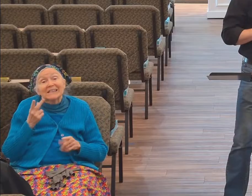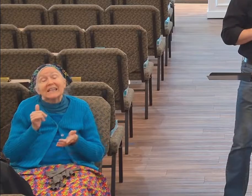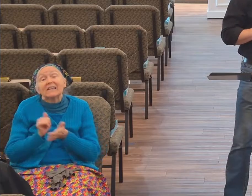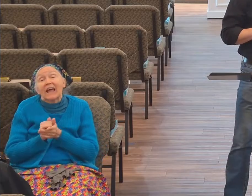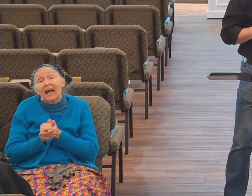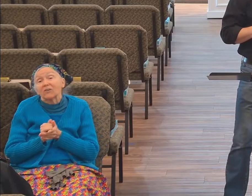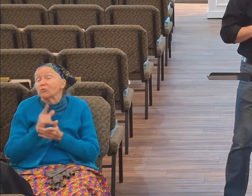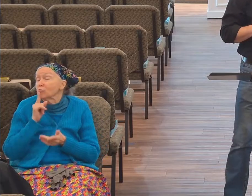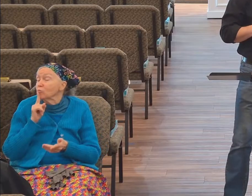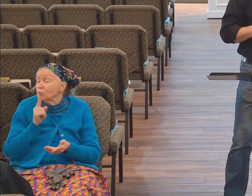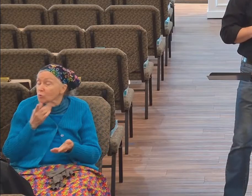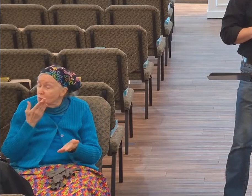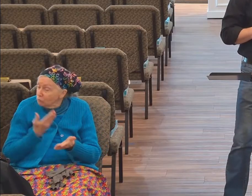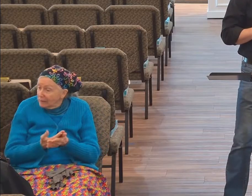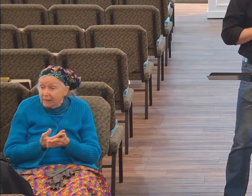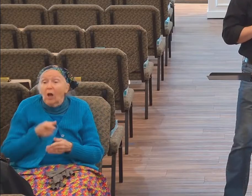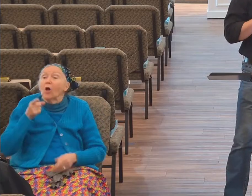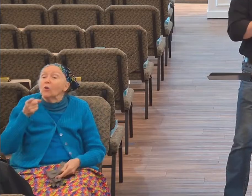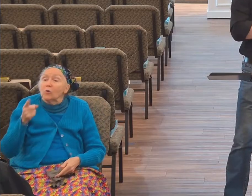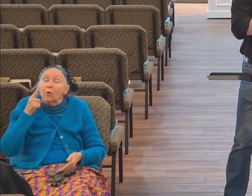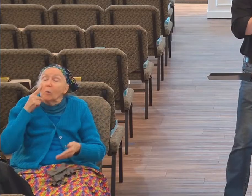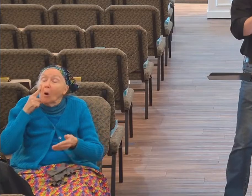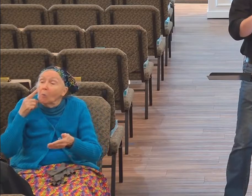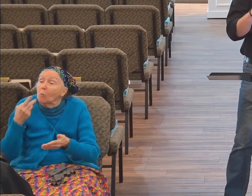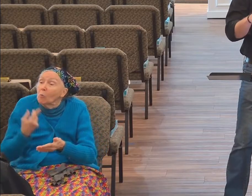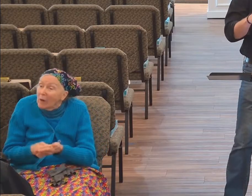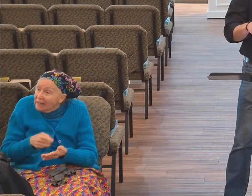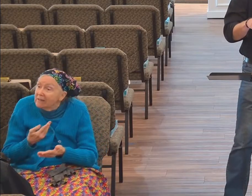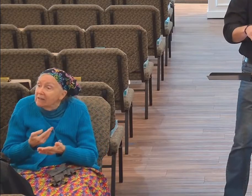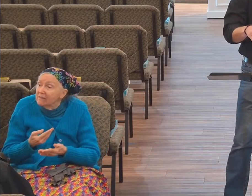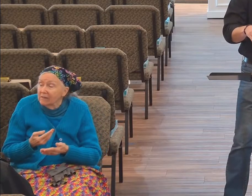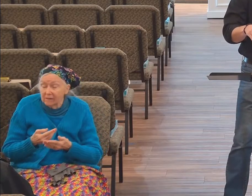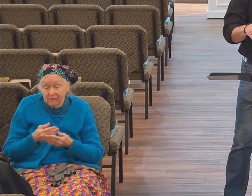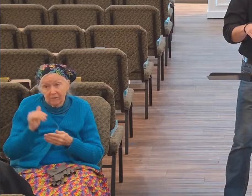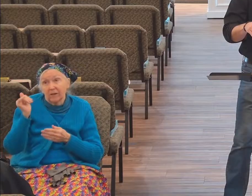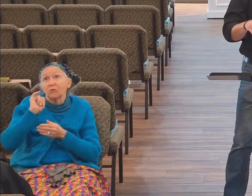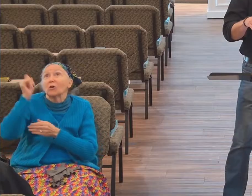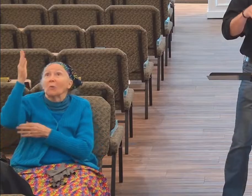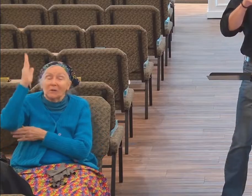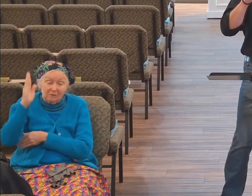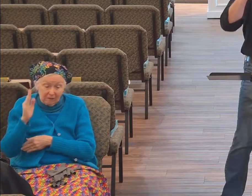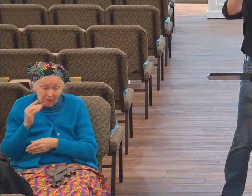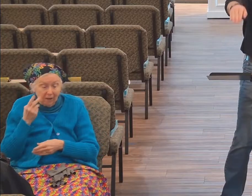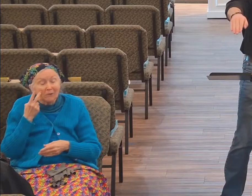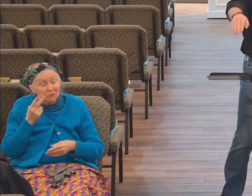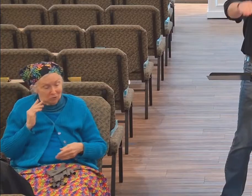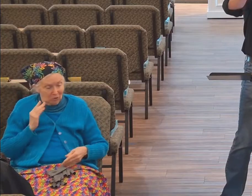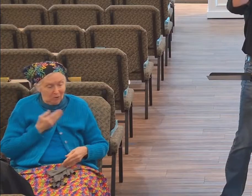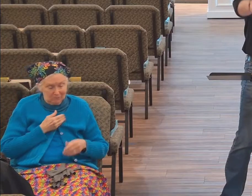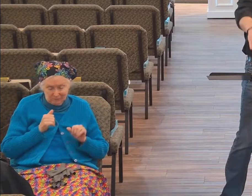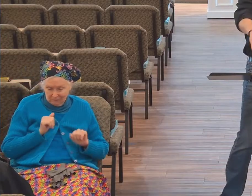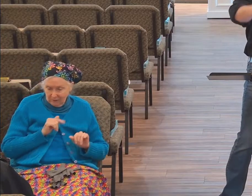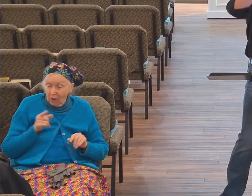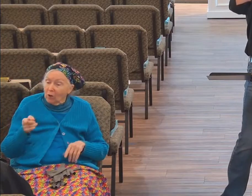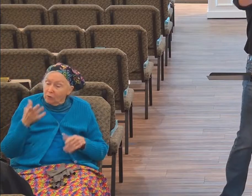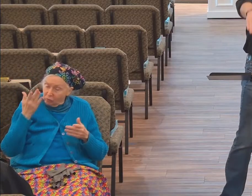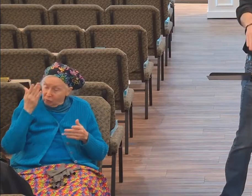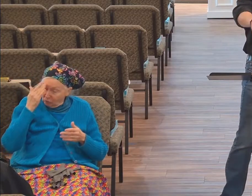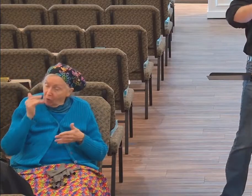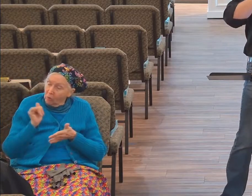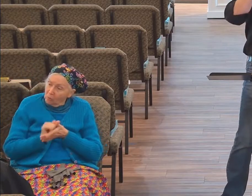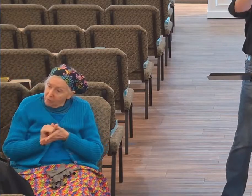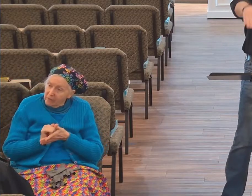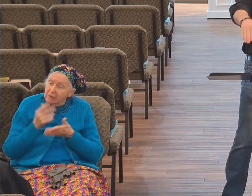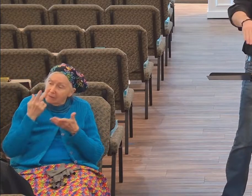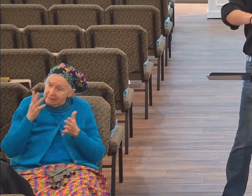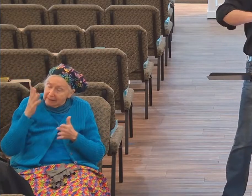What does he say? You are witnesses. You are witnesses, and so is God, right? So you know this, you've seen this, you've experienced